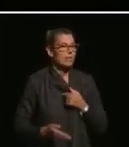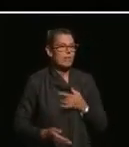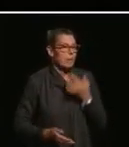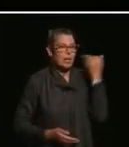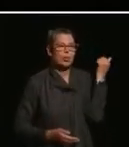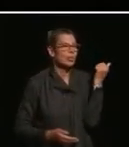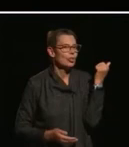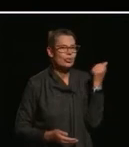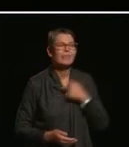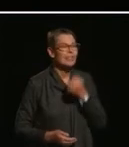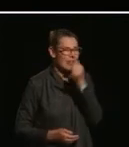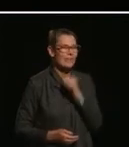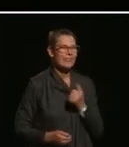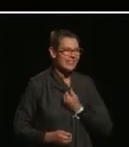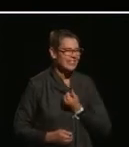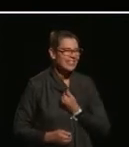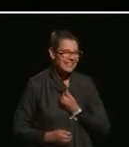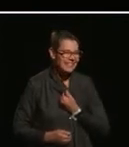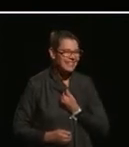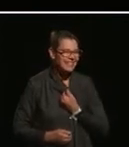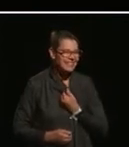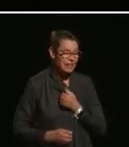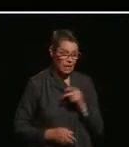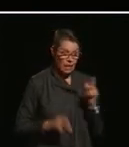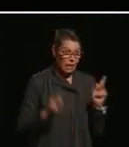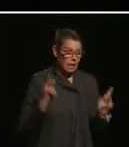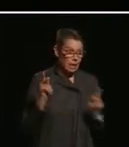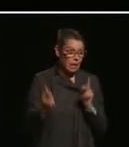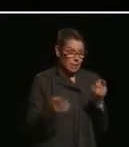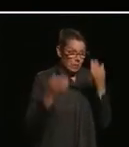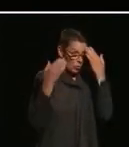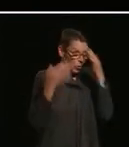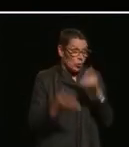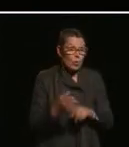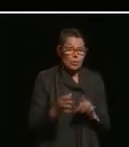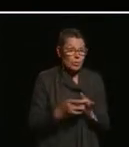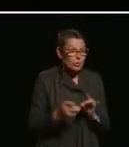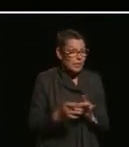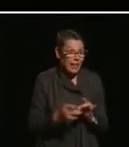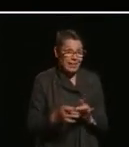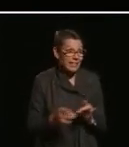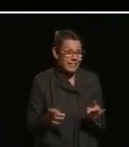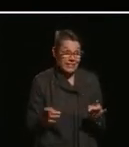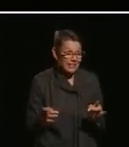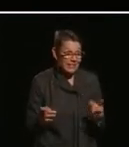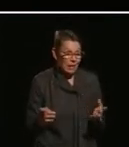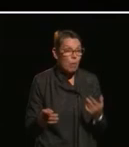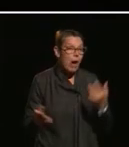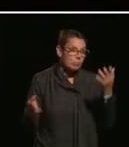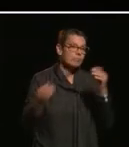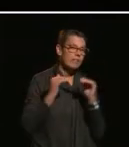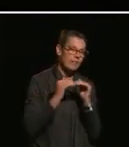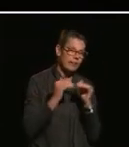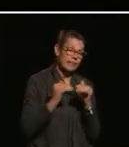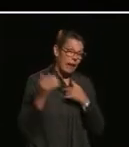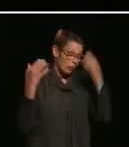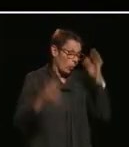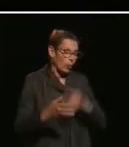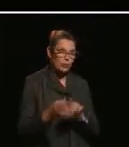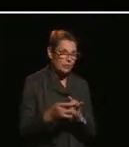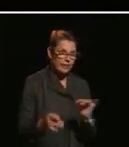People don't know what to say to me about it, but in fairness, how can they when I don't know what to say yet? It's been less